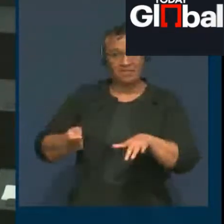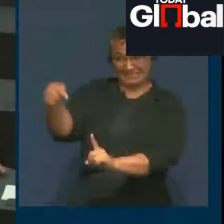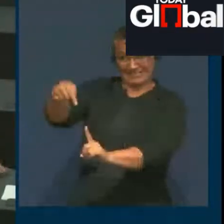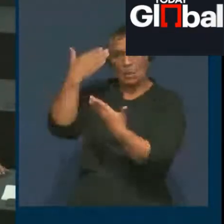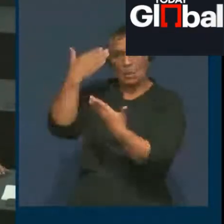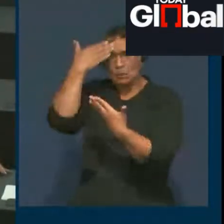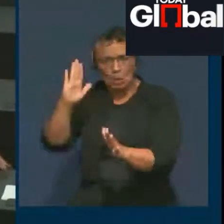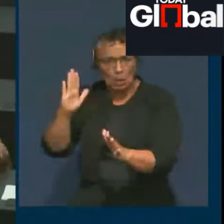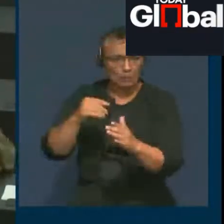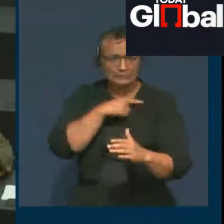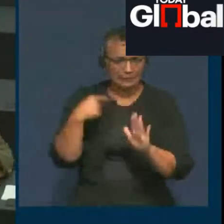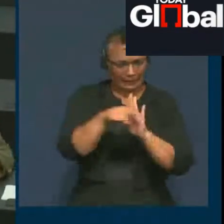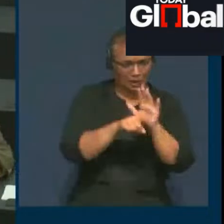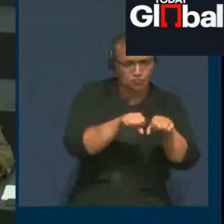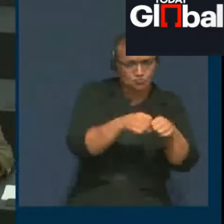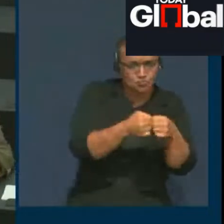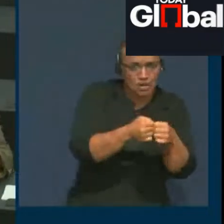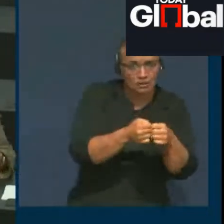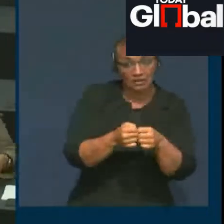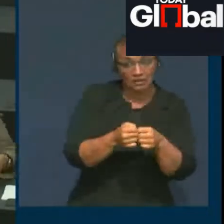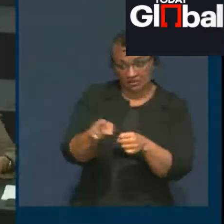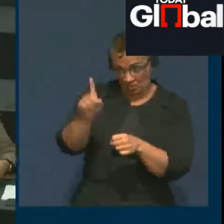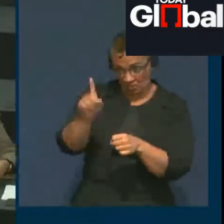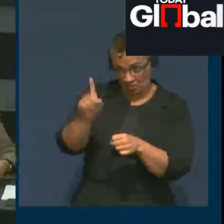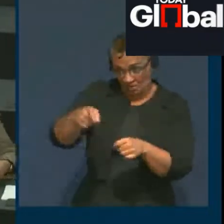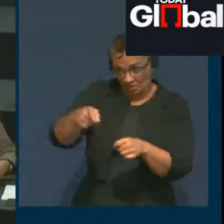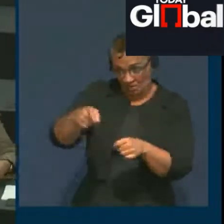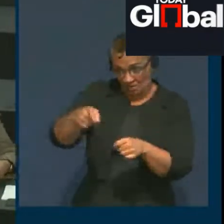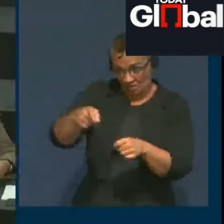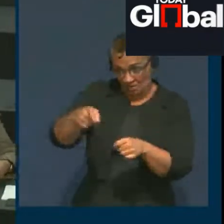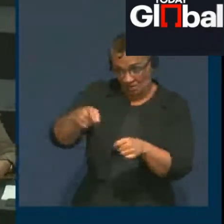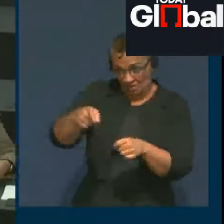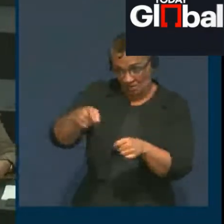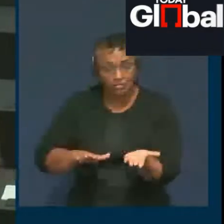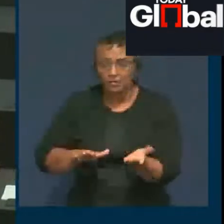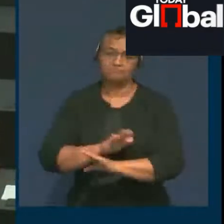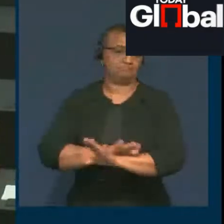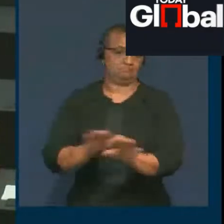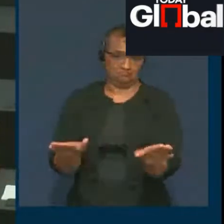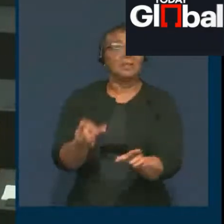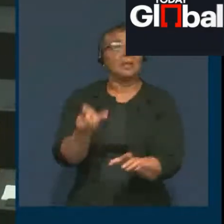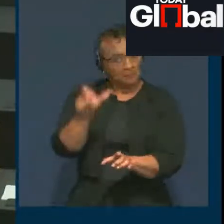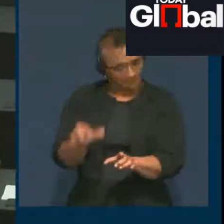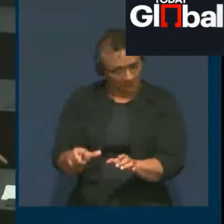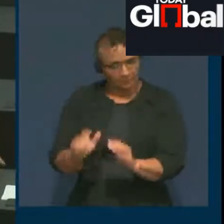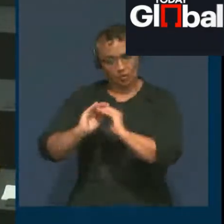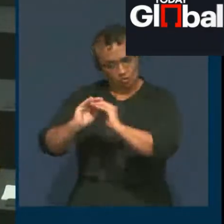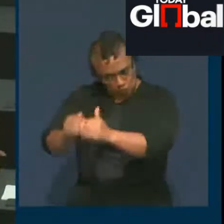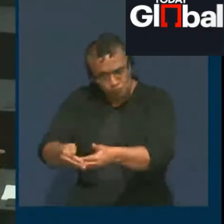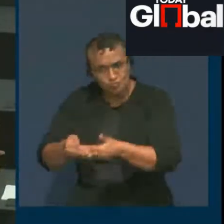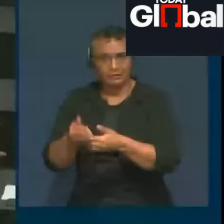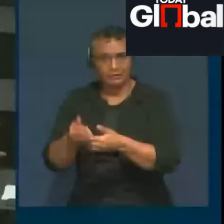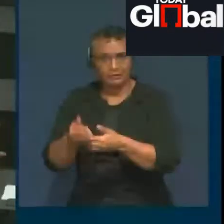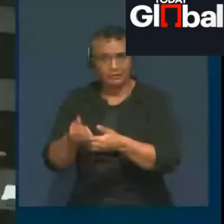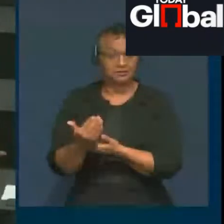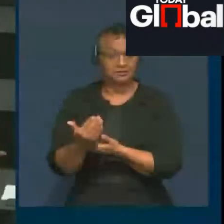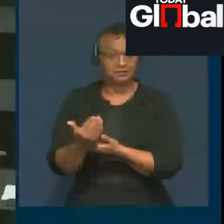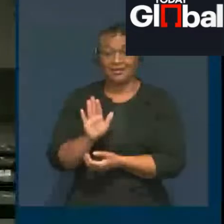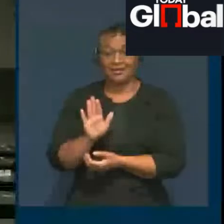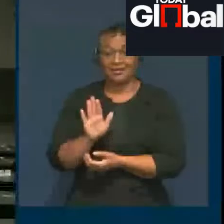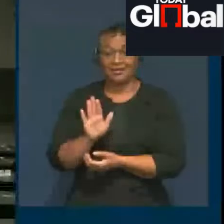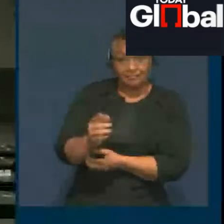Therefore, persons with disabilities are protected so that their dignity and their individual situation